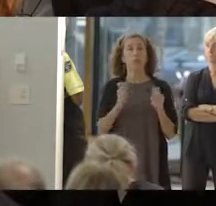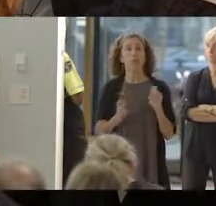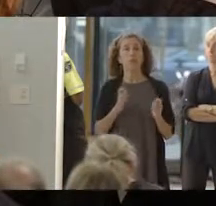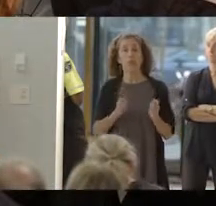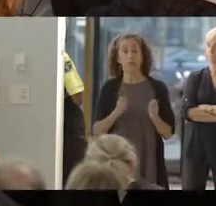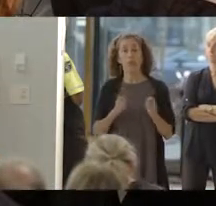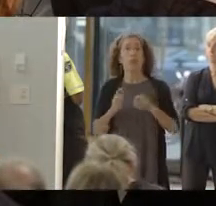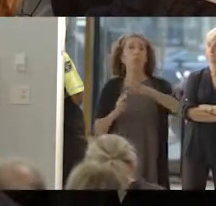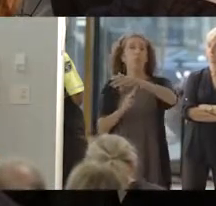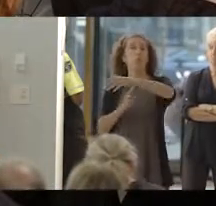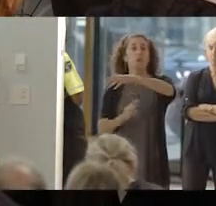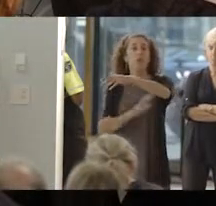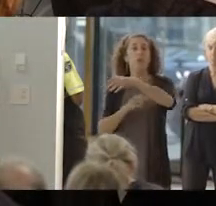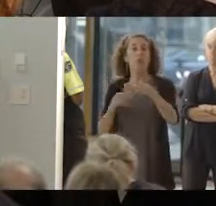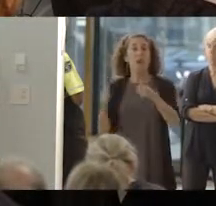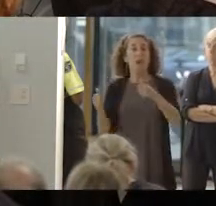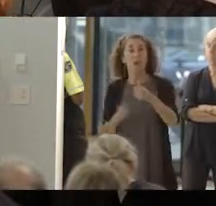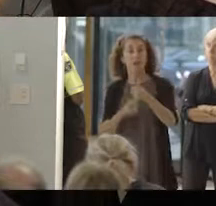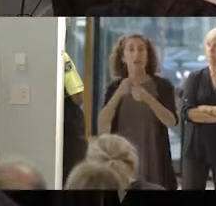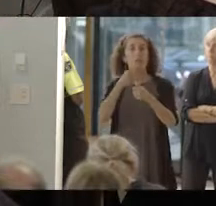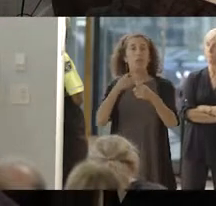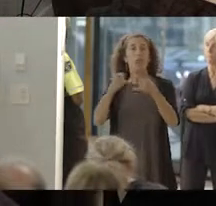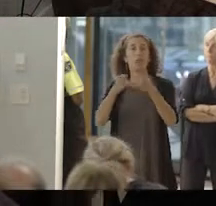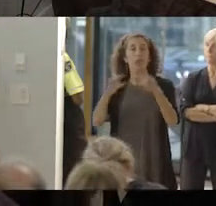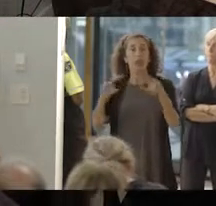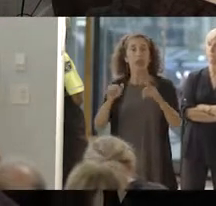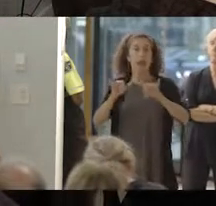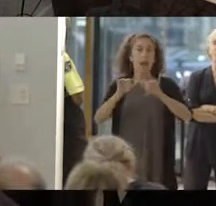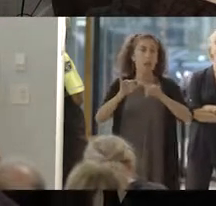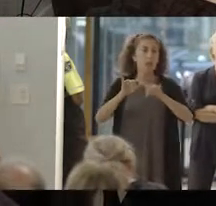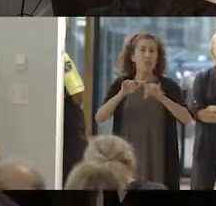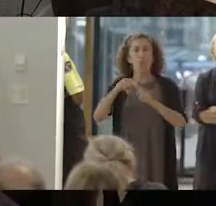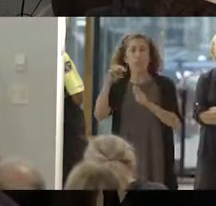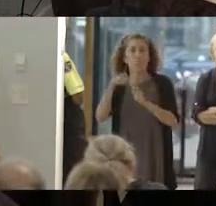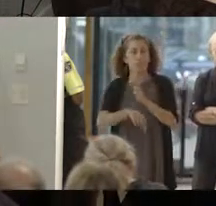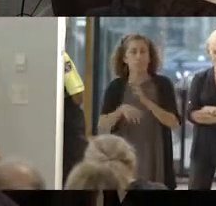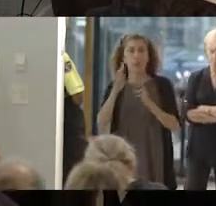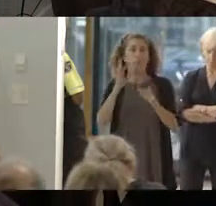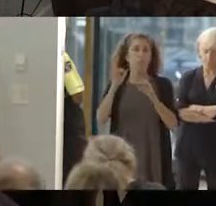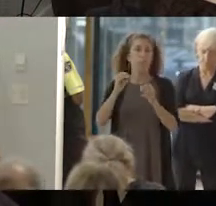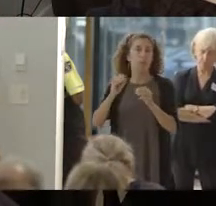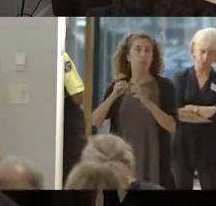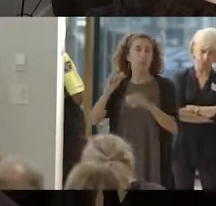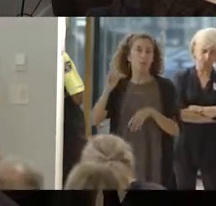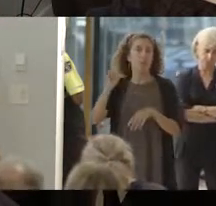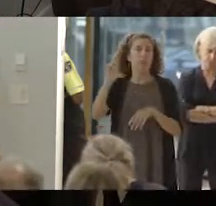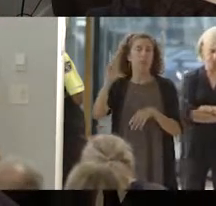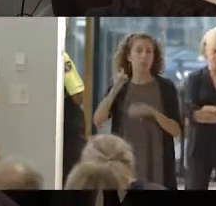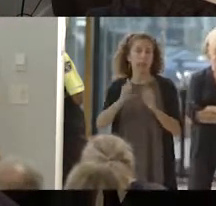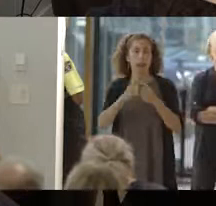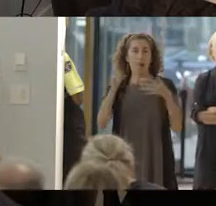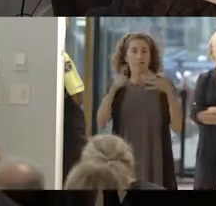this red line. There's a lot of complex engineering under there, which I think we'll be able to get into the details of more the further we get in